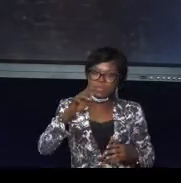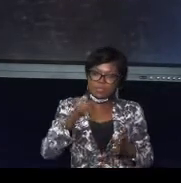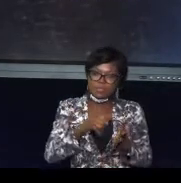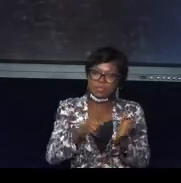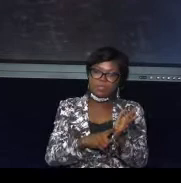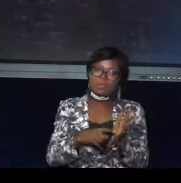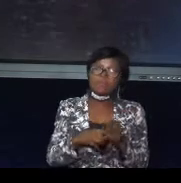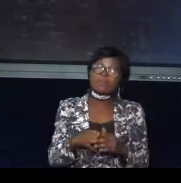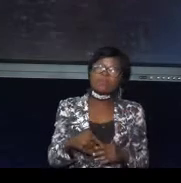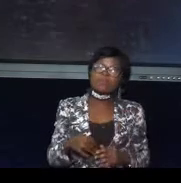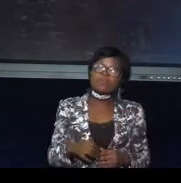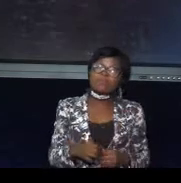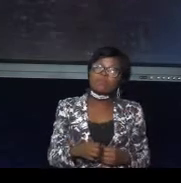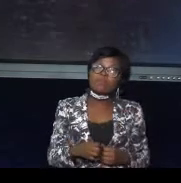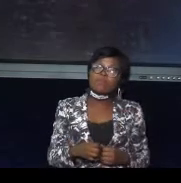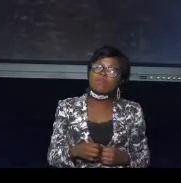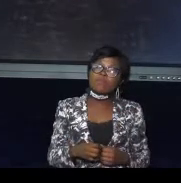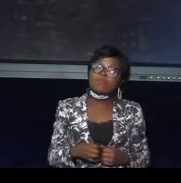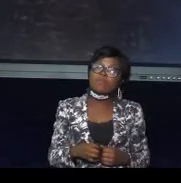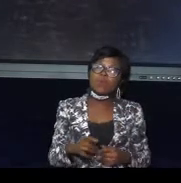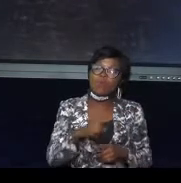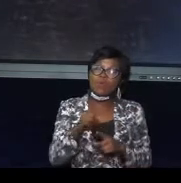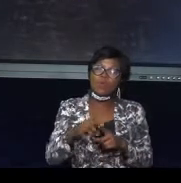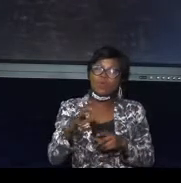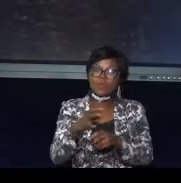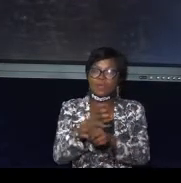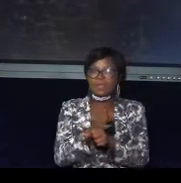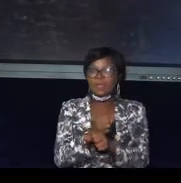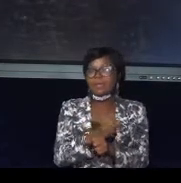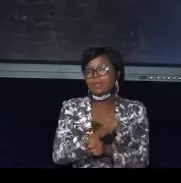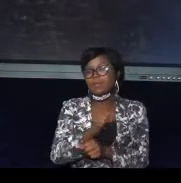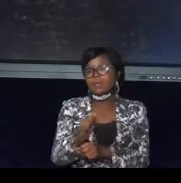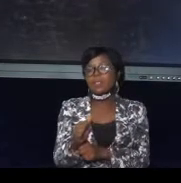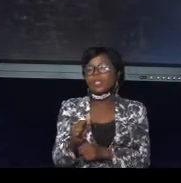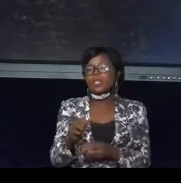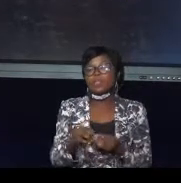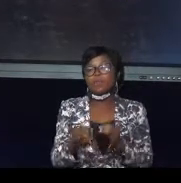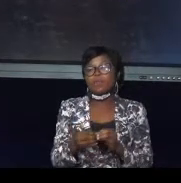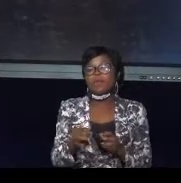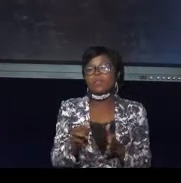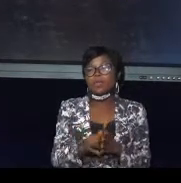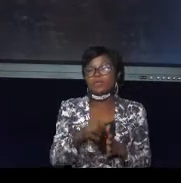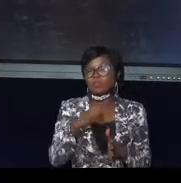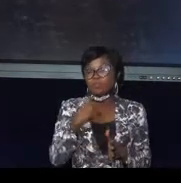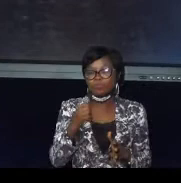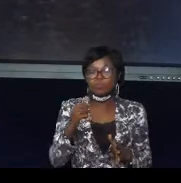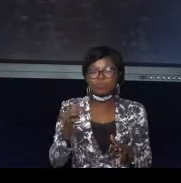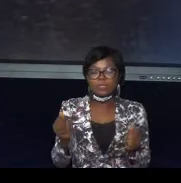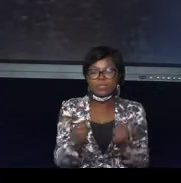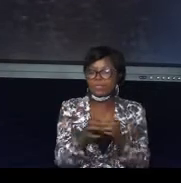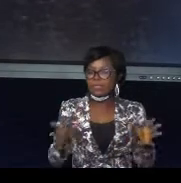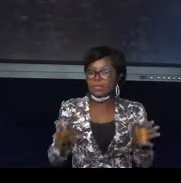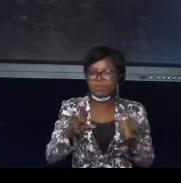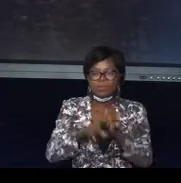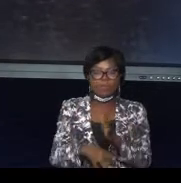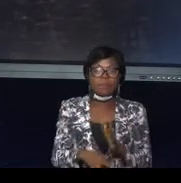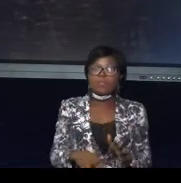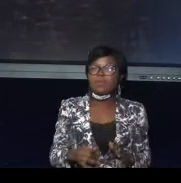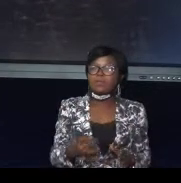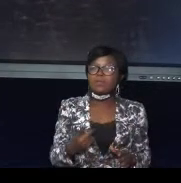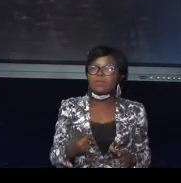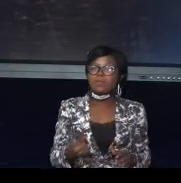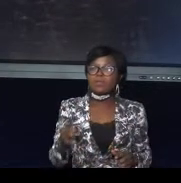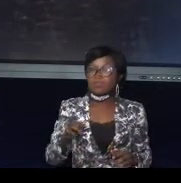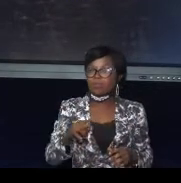factors a lot in mathematics. When you get a number that can divide this without a remainder and